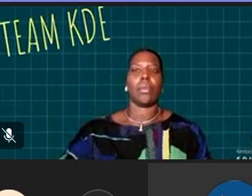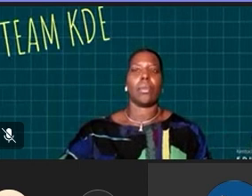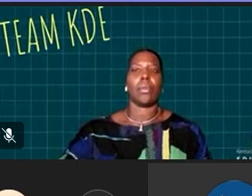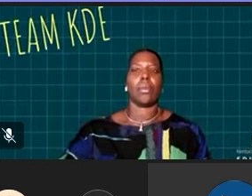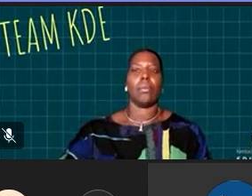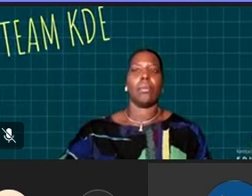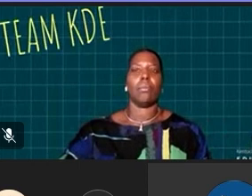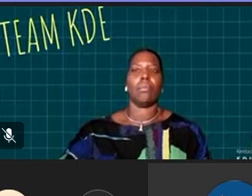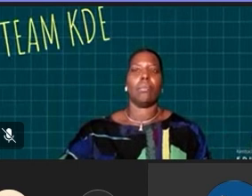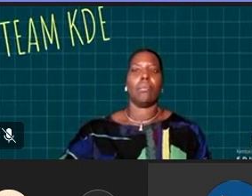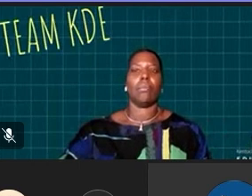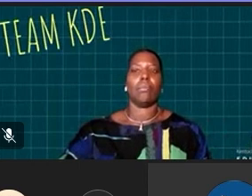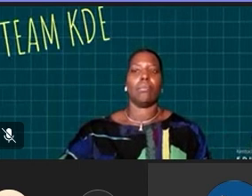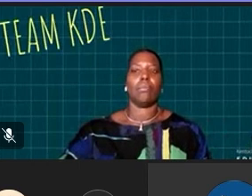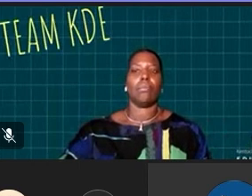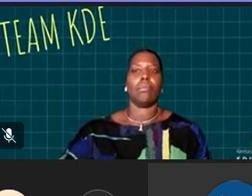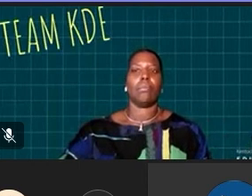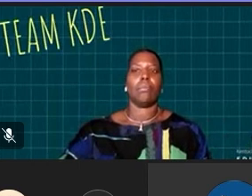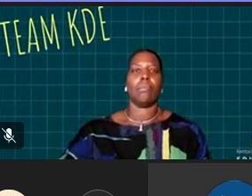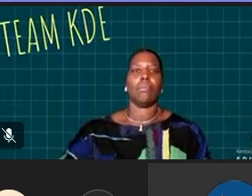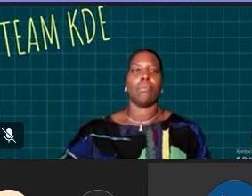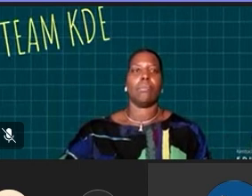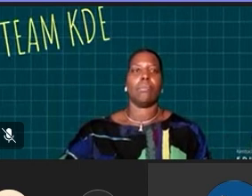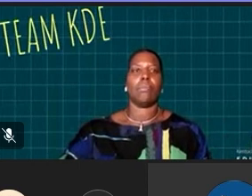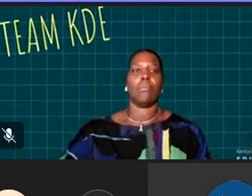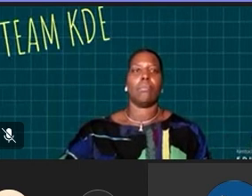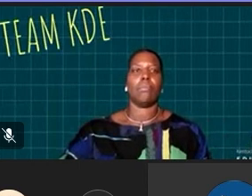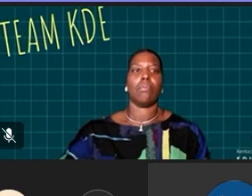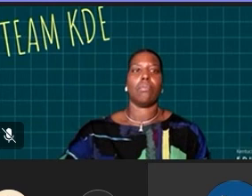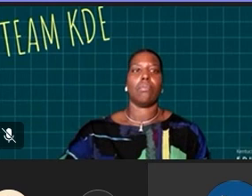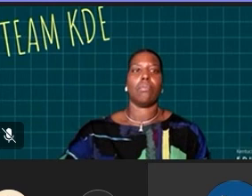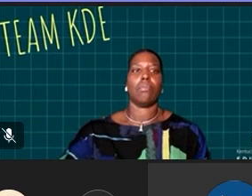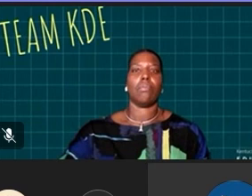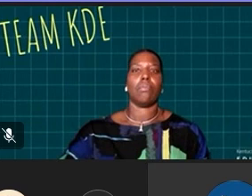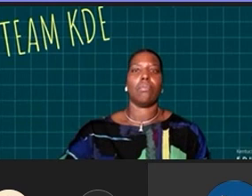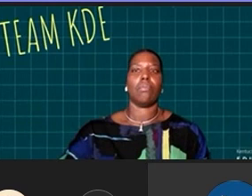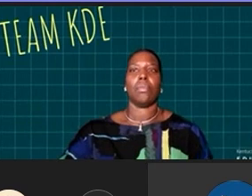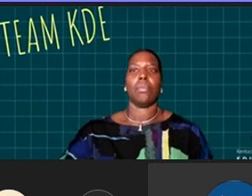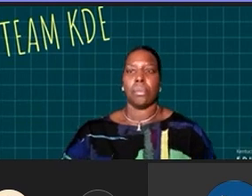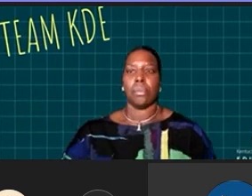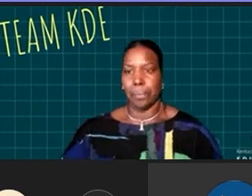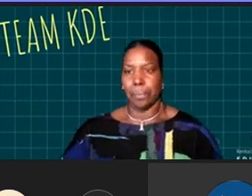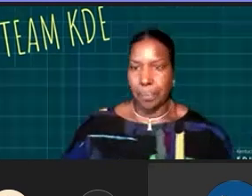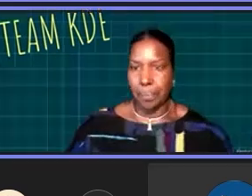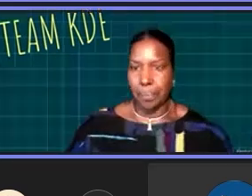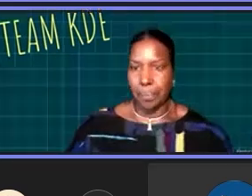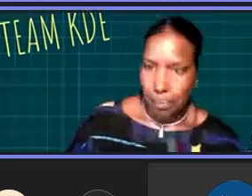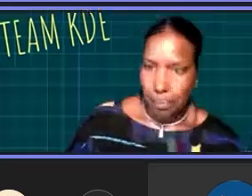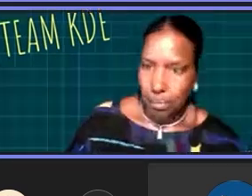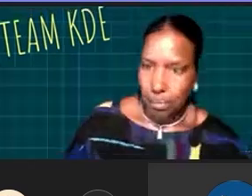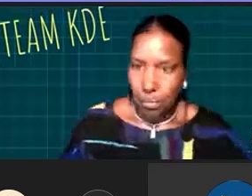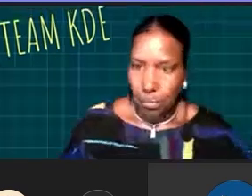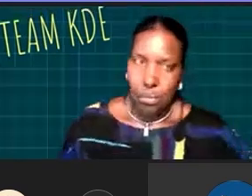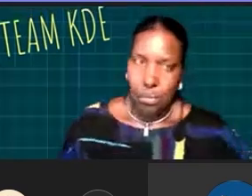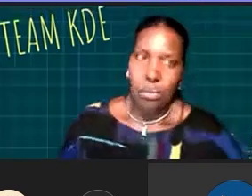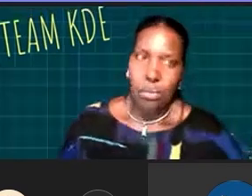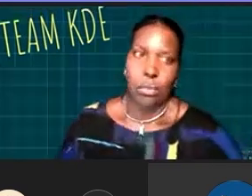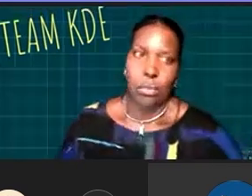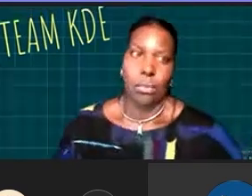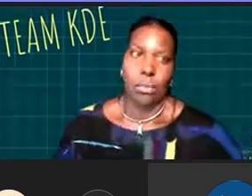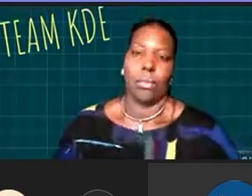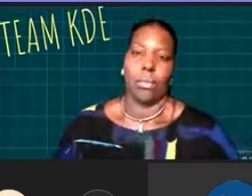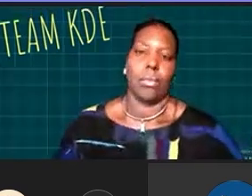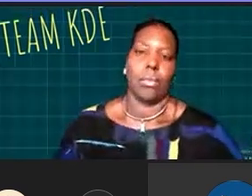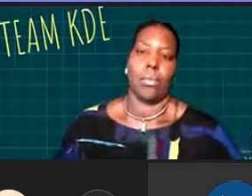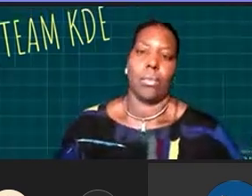dark fiber or self-provisioned, you will absolutely have to have an RFP. It's not a